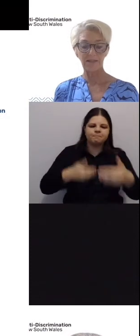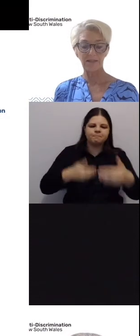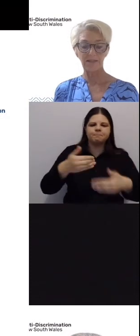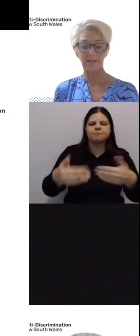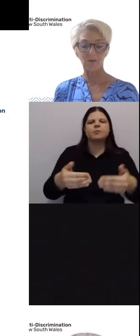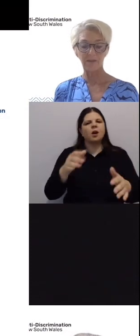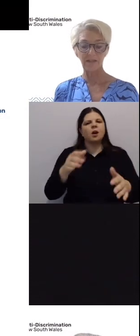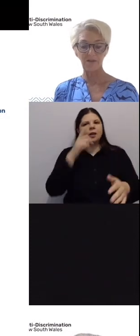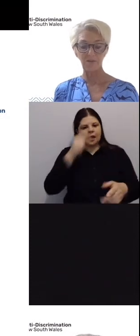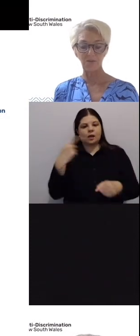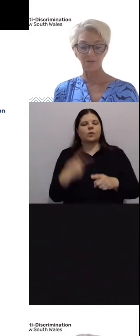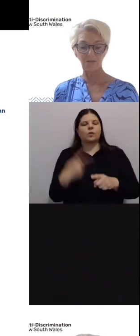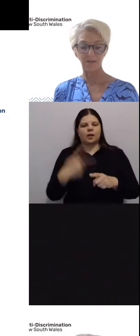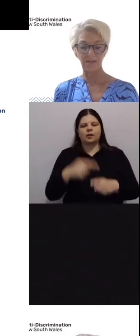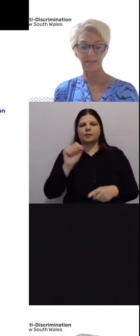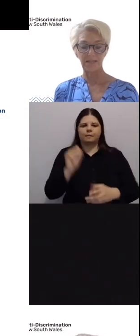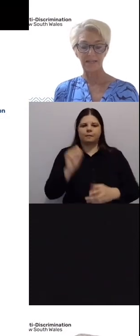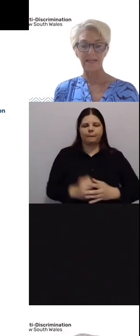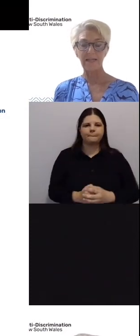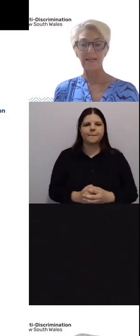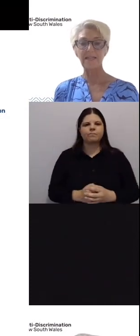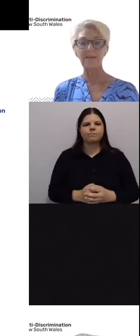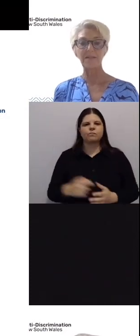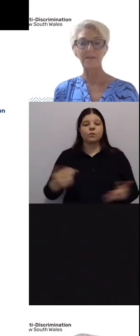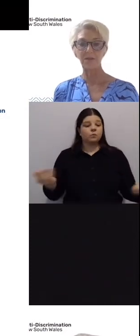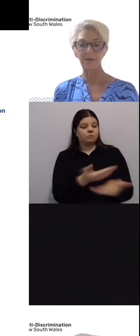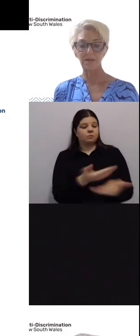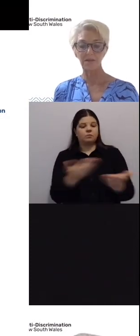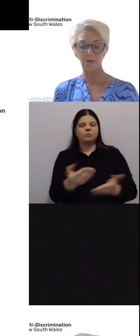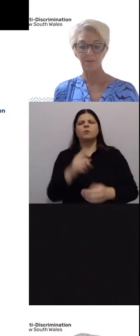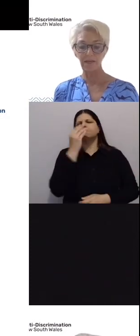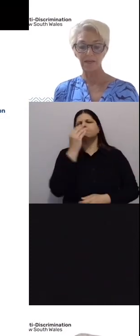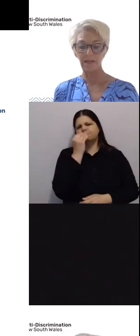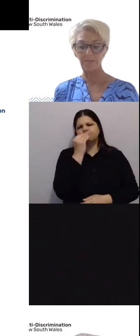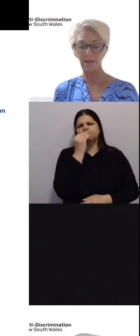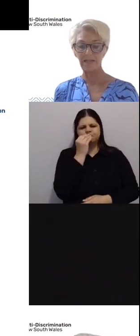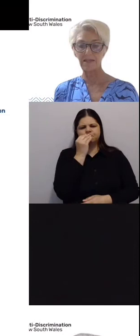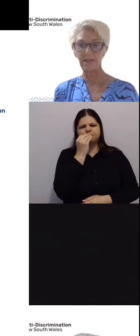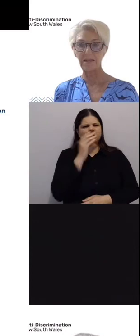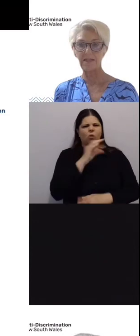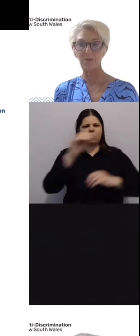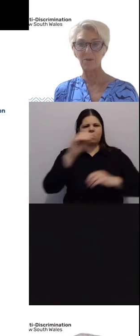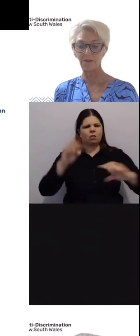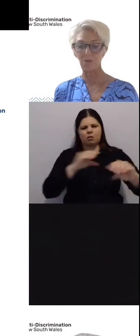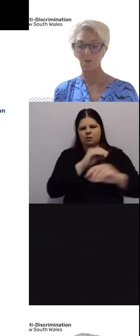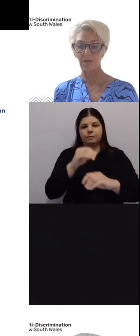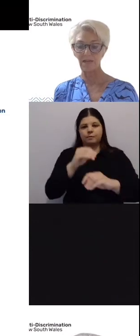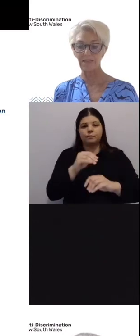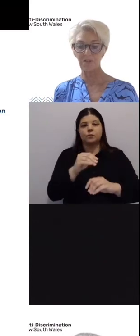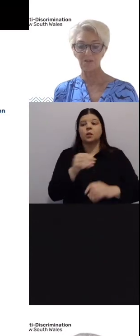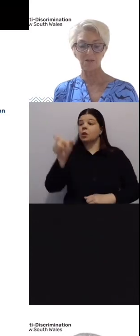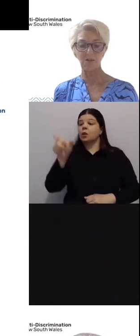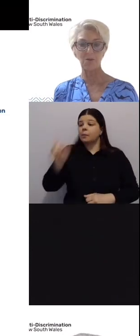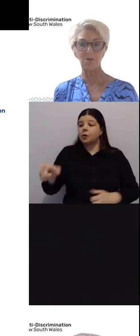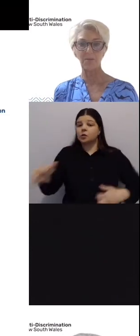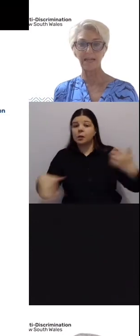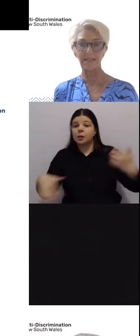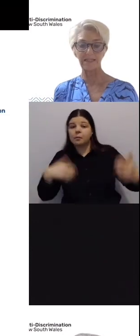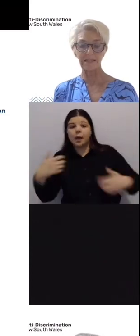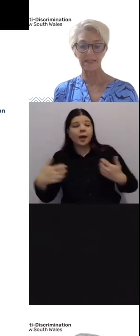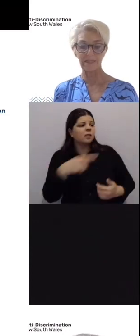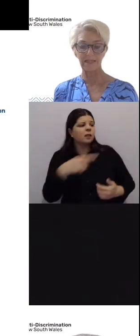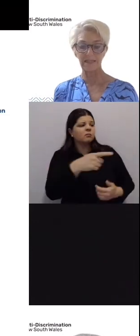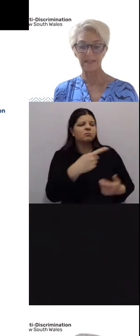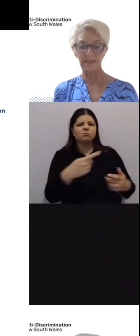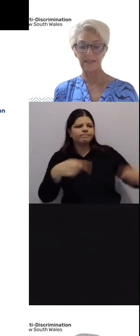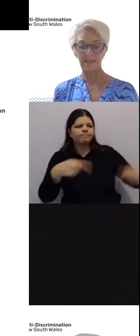Our process is confidential. It gives the person who made the complaint and the person or organisation who the complaint